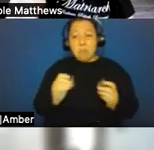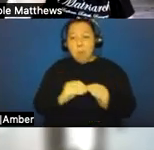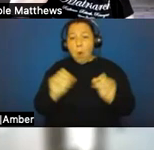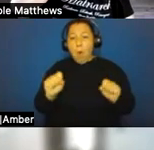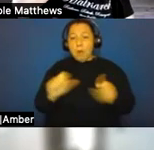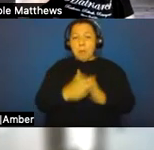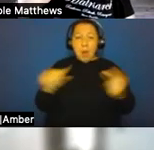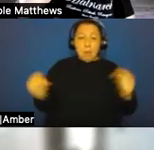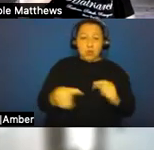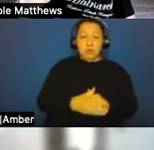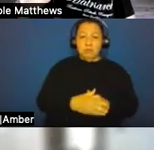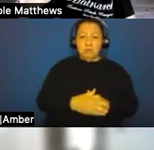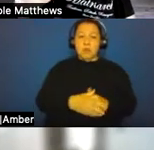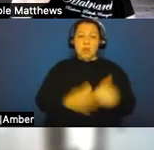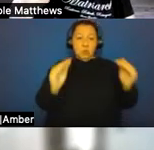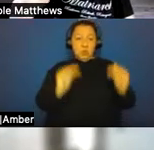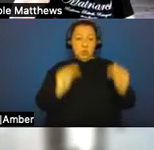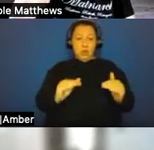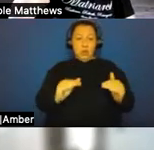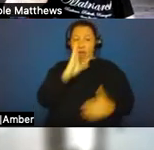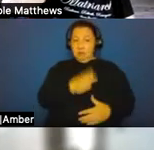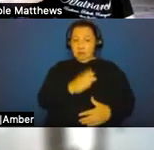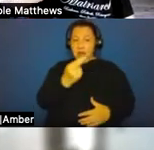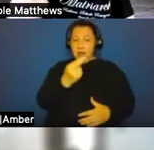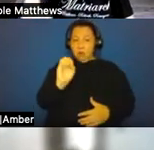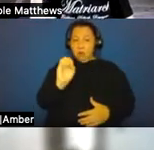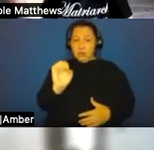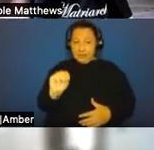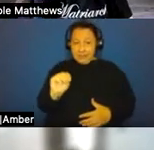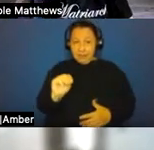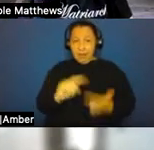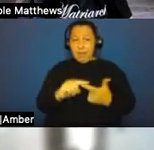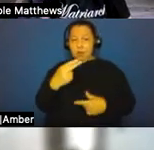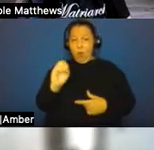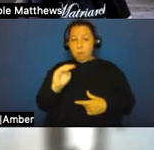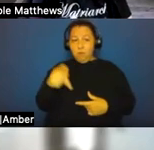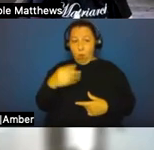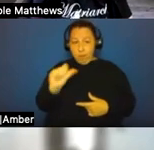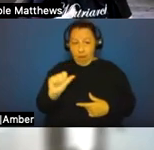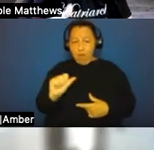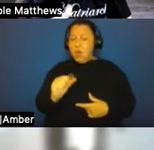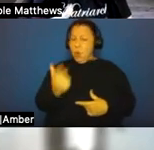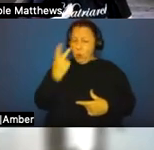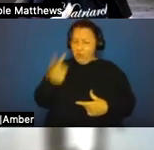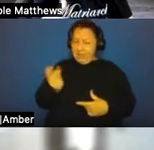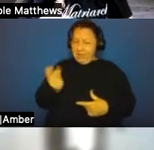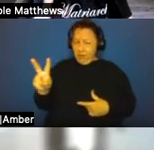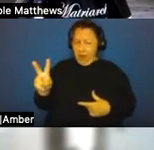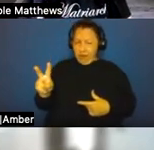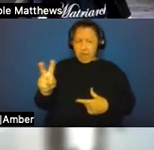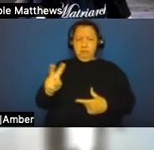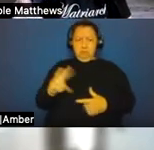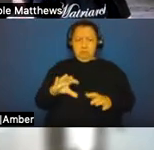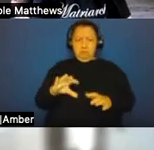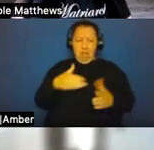we have certainly seen sexual violence committed against you know,